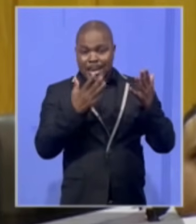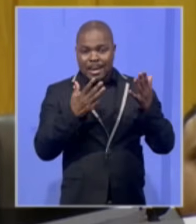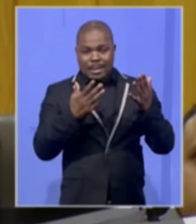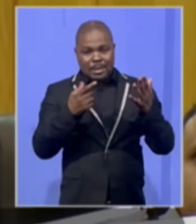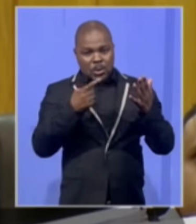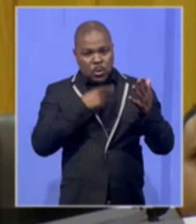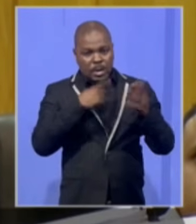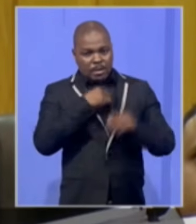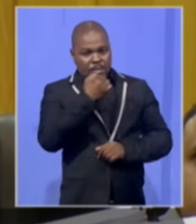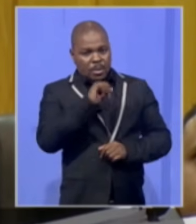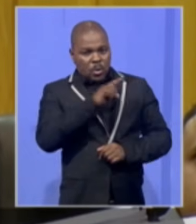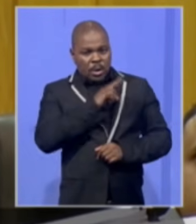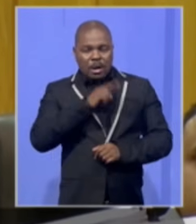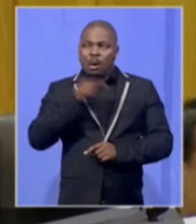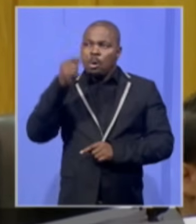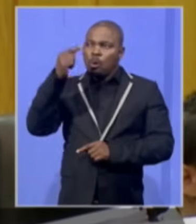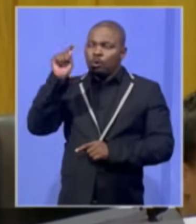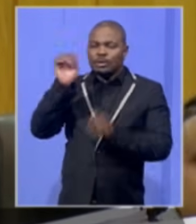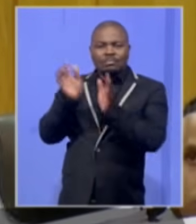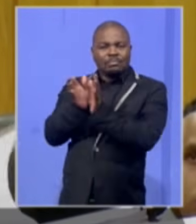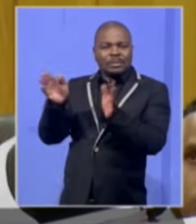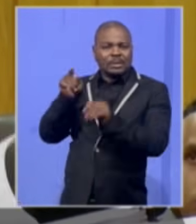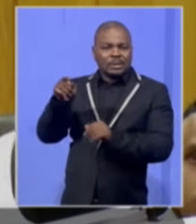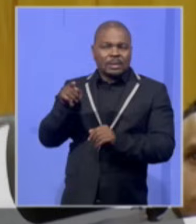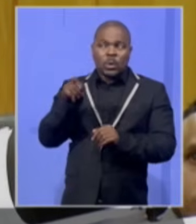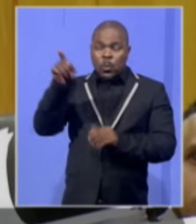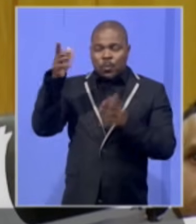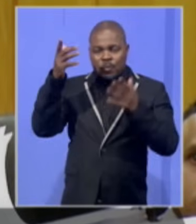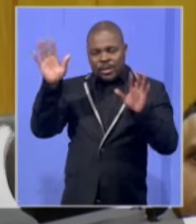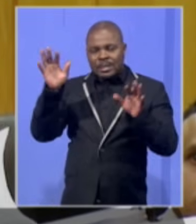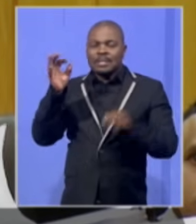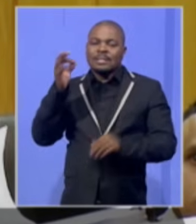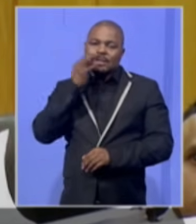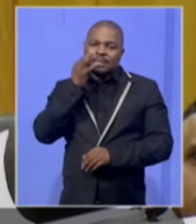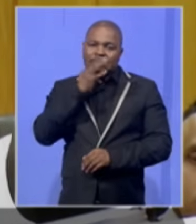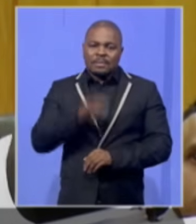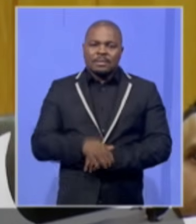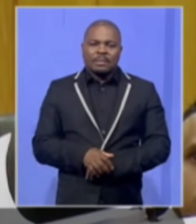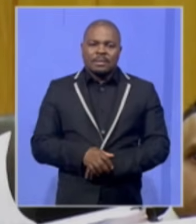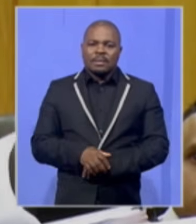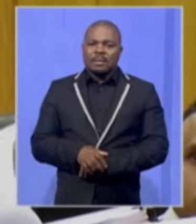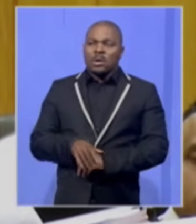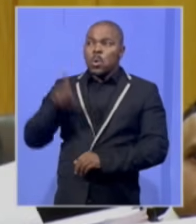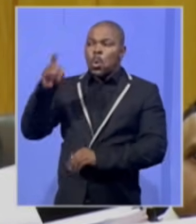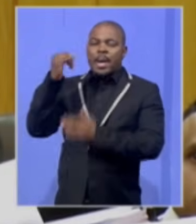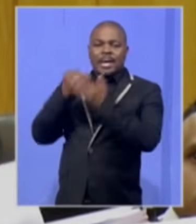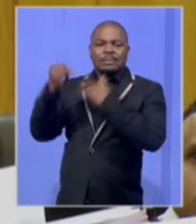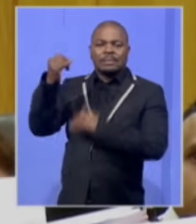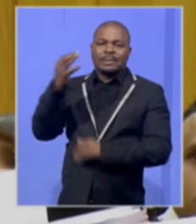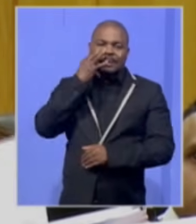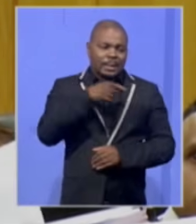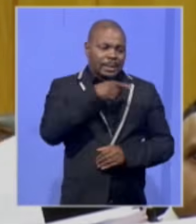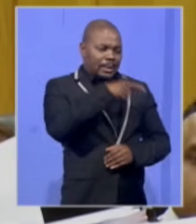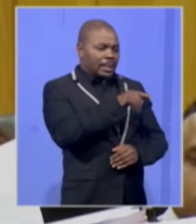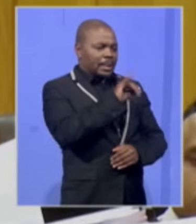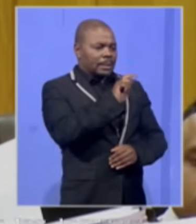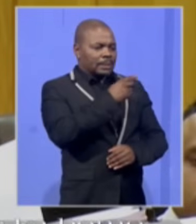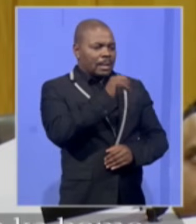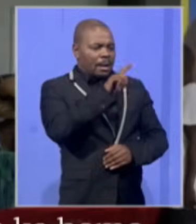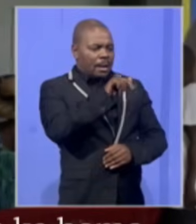in the form of the Auditor General, who has concluded independently that Ithala is financially